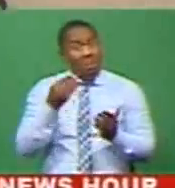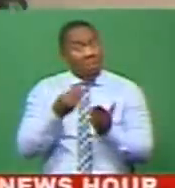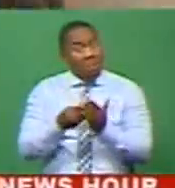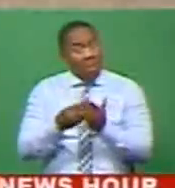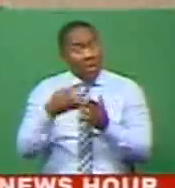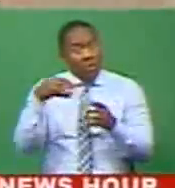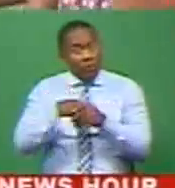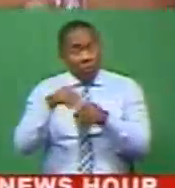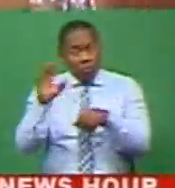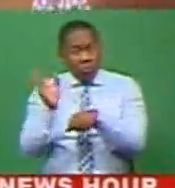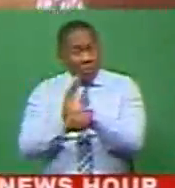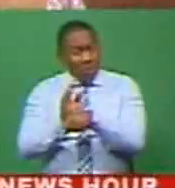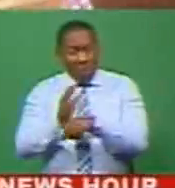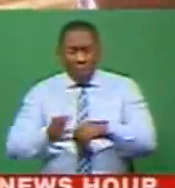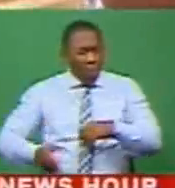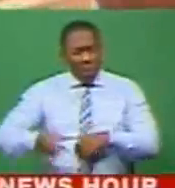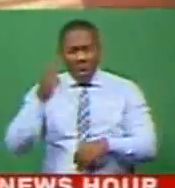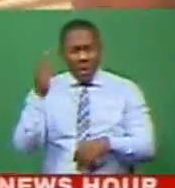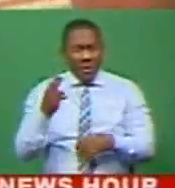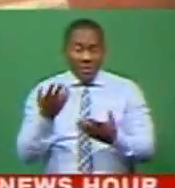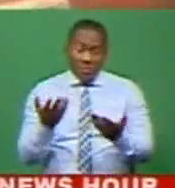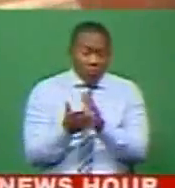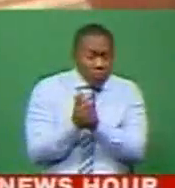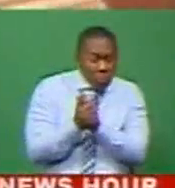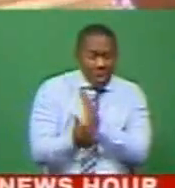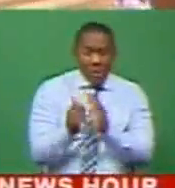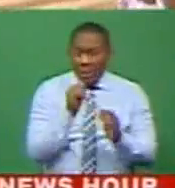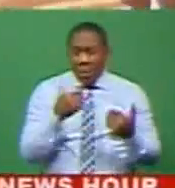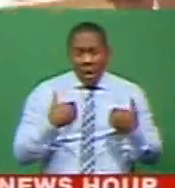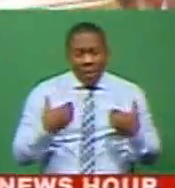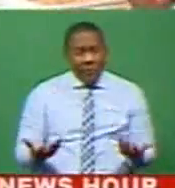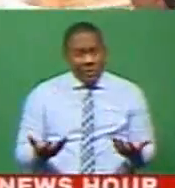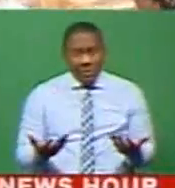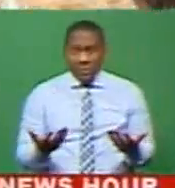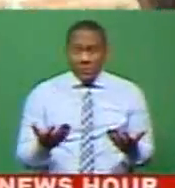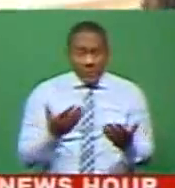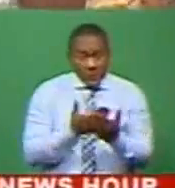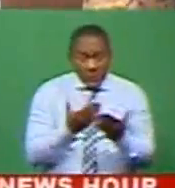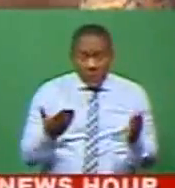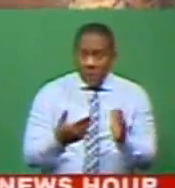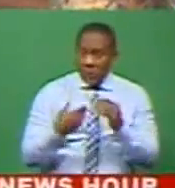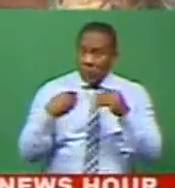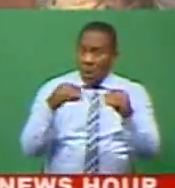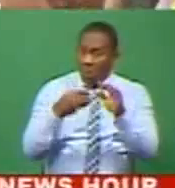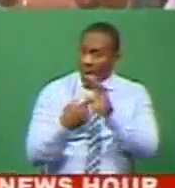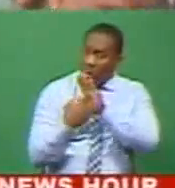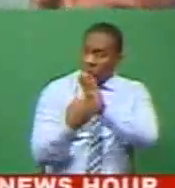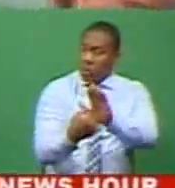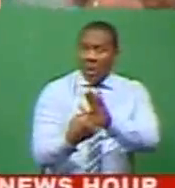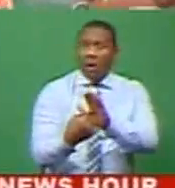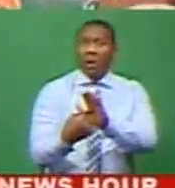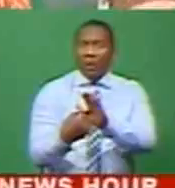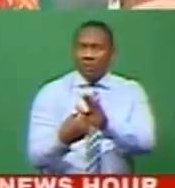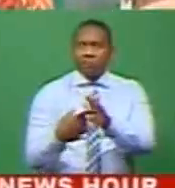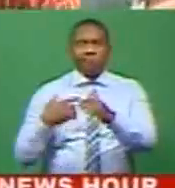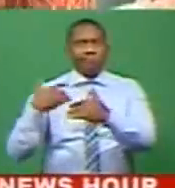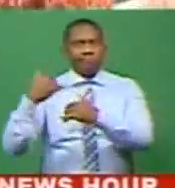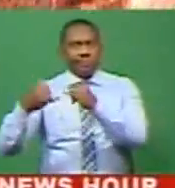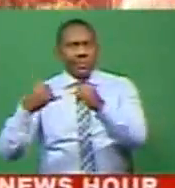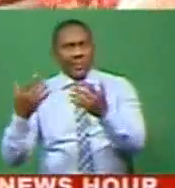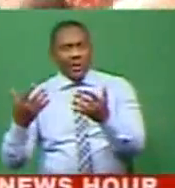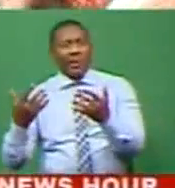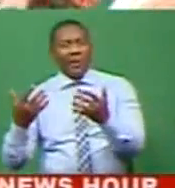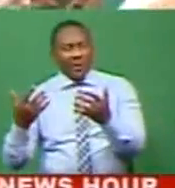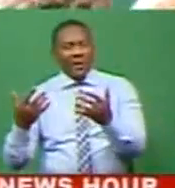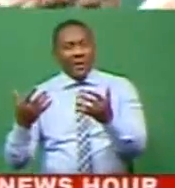in the country and inadequate skills to churn out products that compete on the international market. For this reason, Spain is